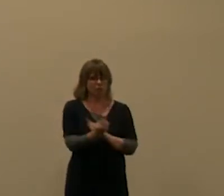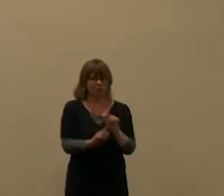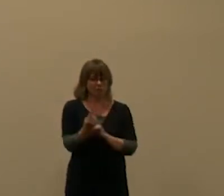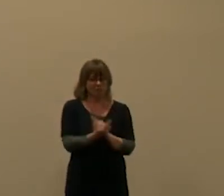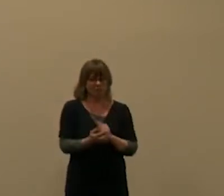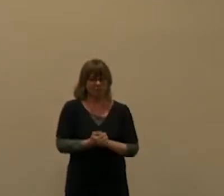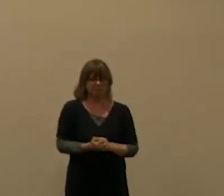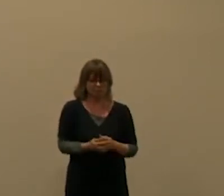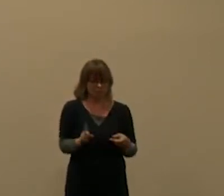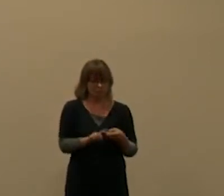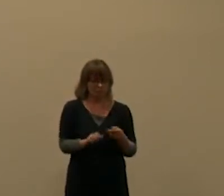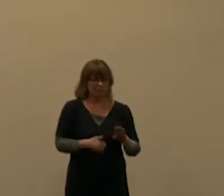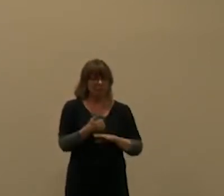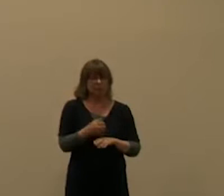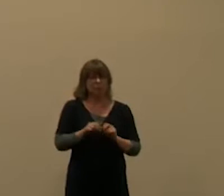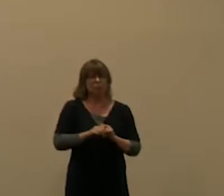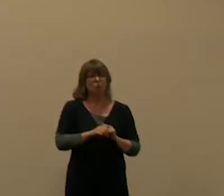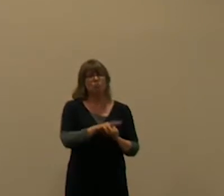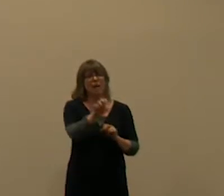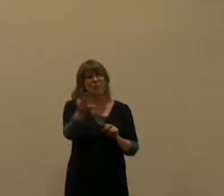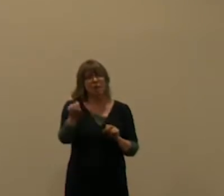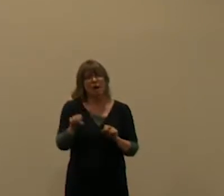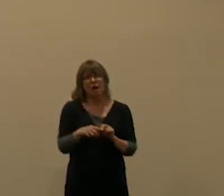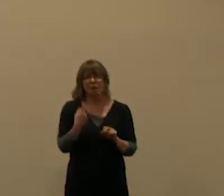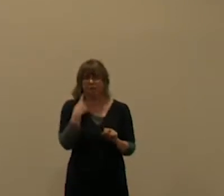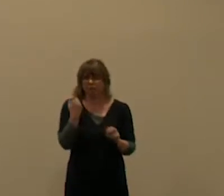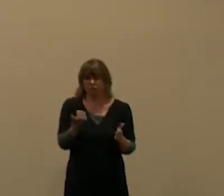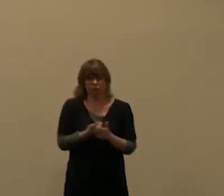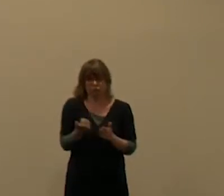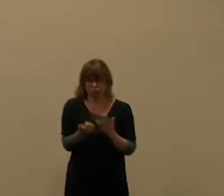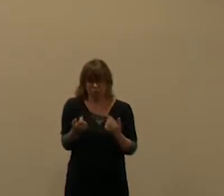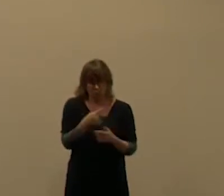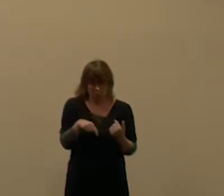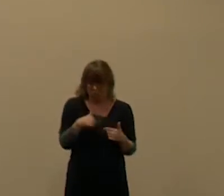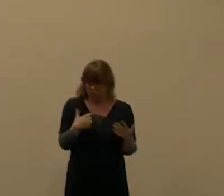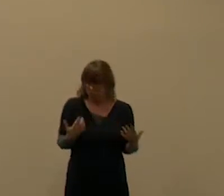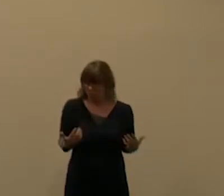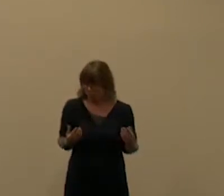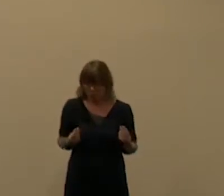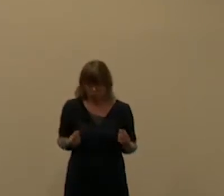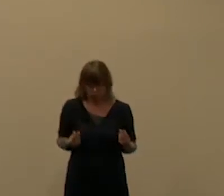for traveling. So these days it's kind of normal for people to